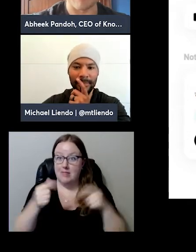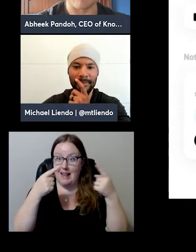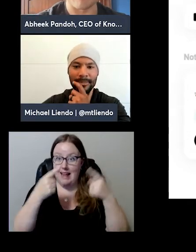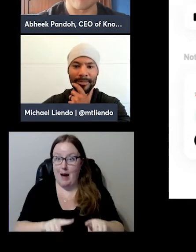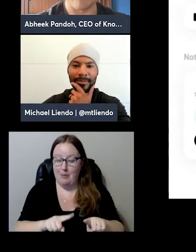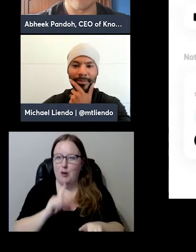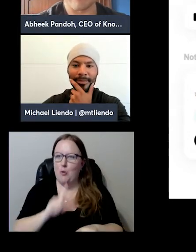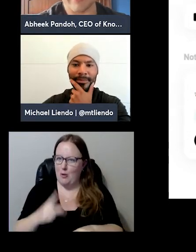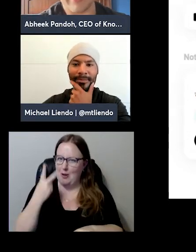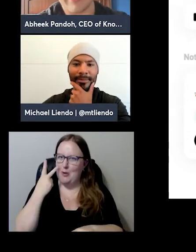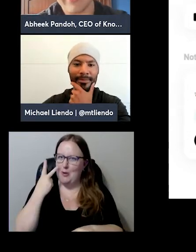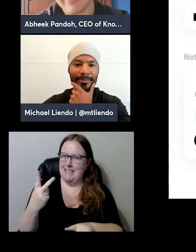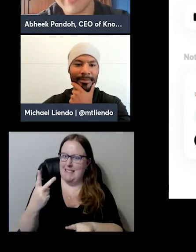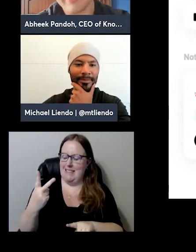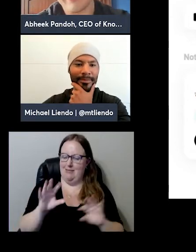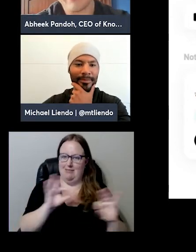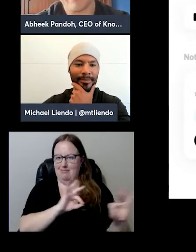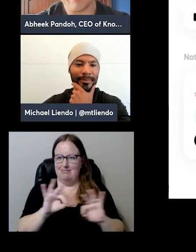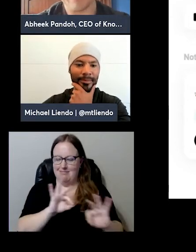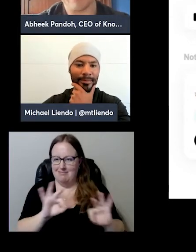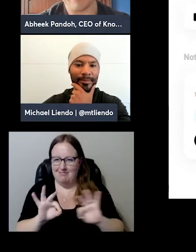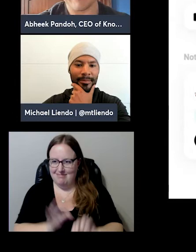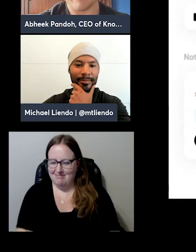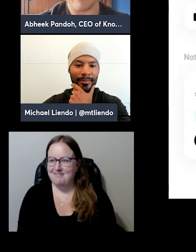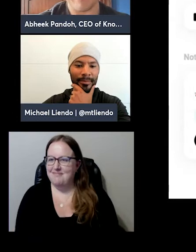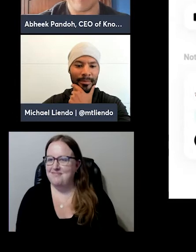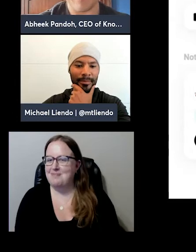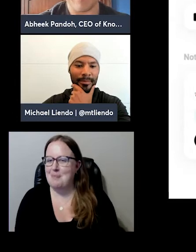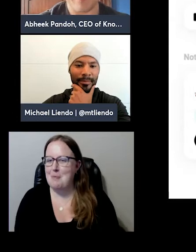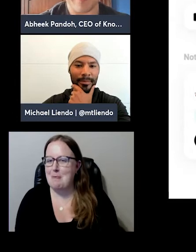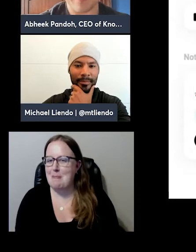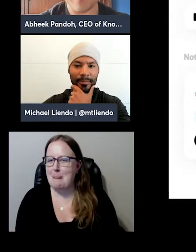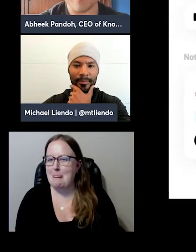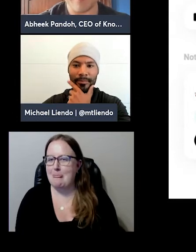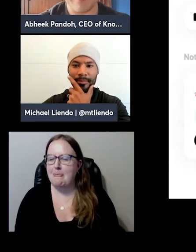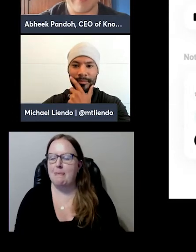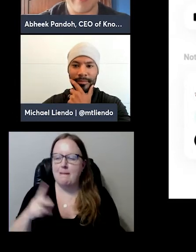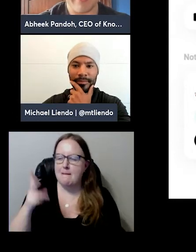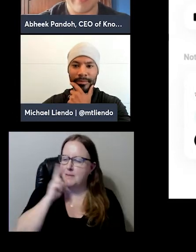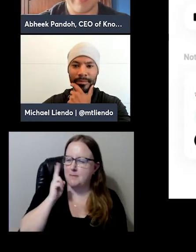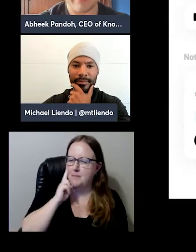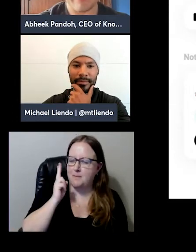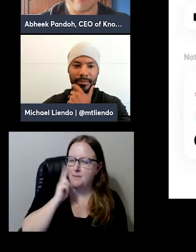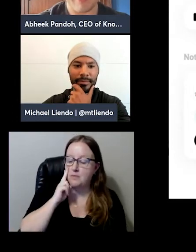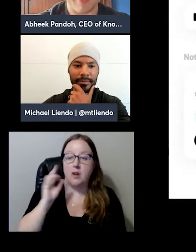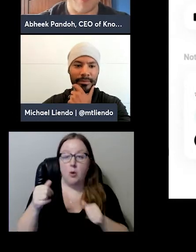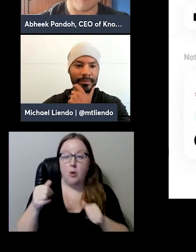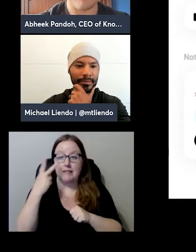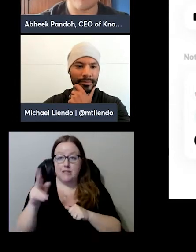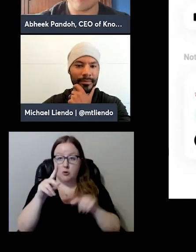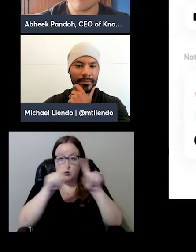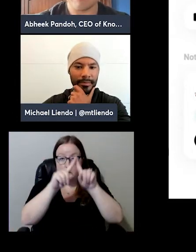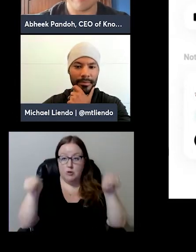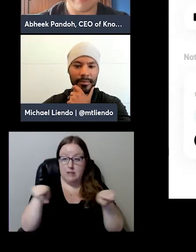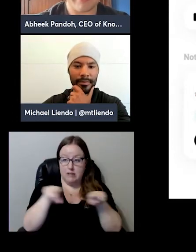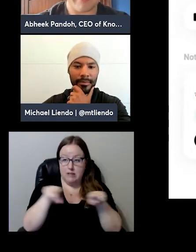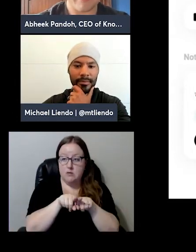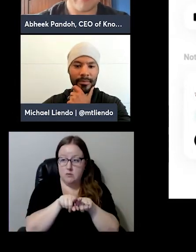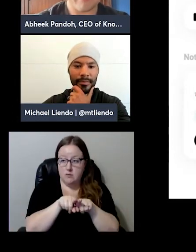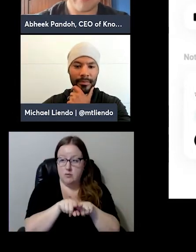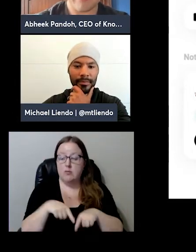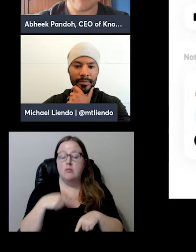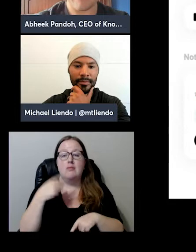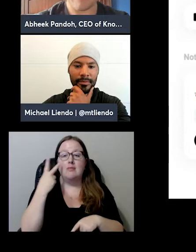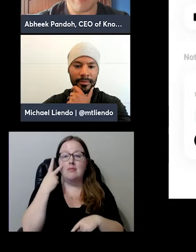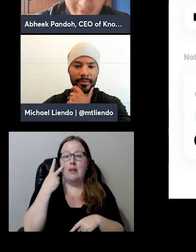pretty nicely. All right, let's take a look. So we can see your screen, and I see we're